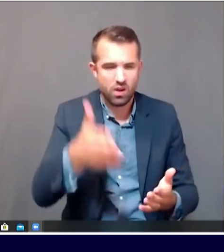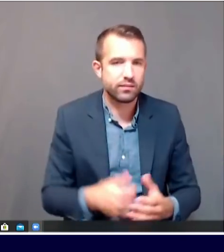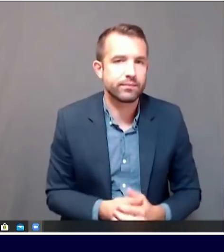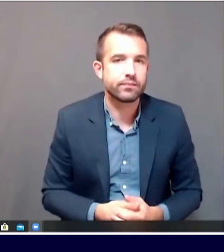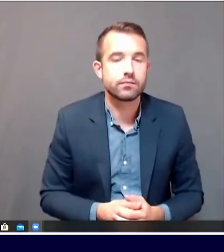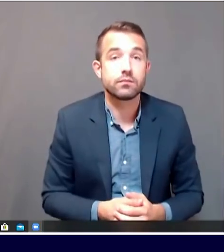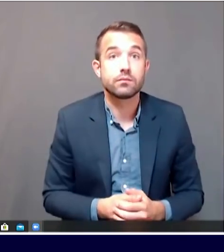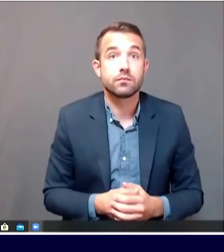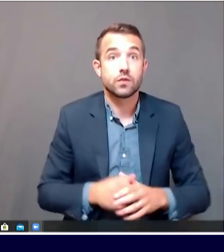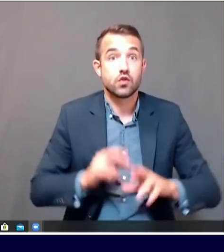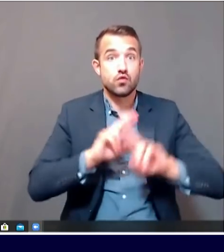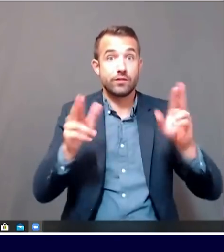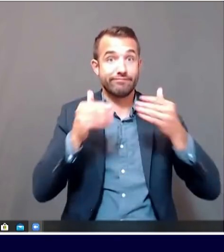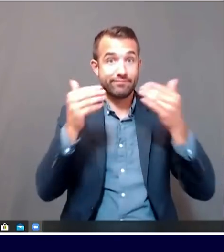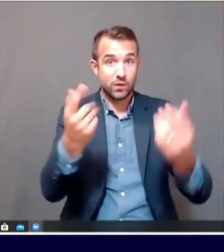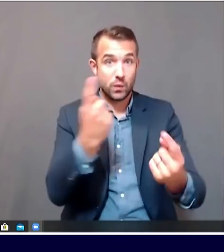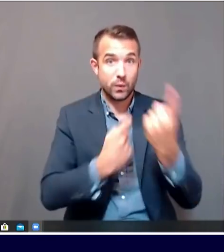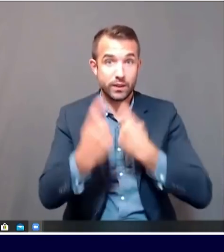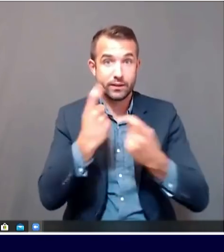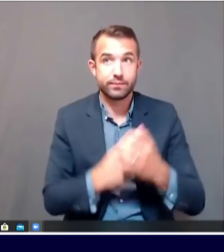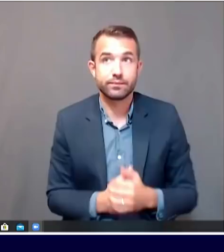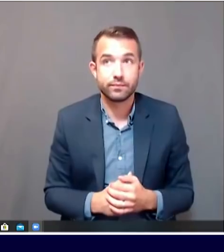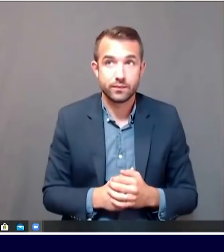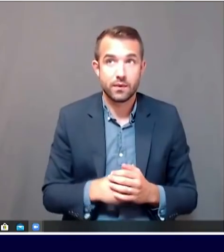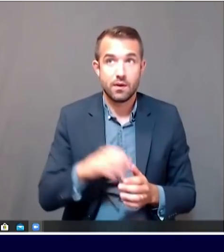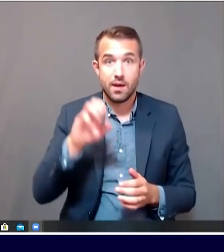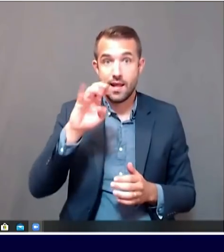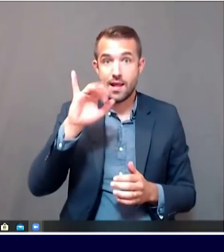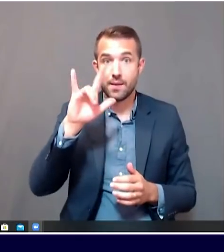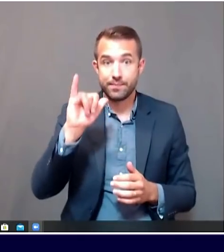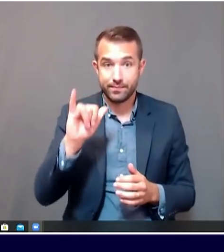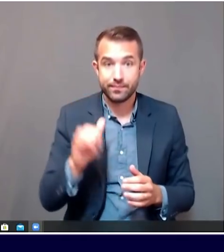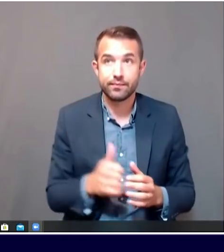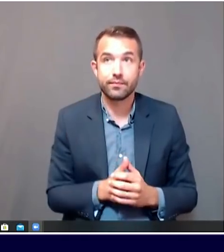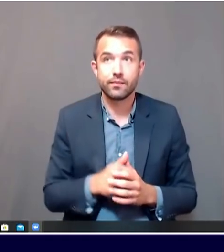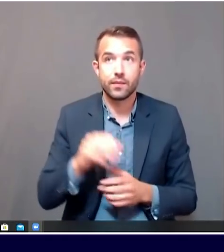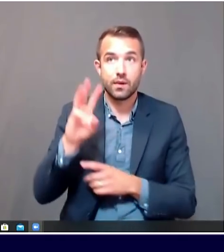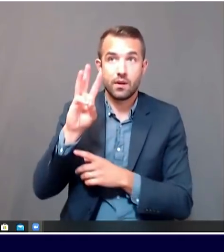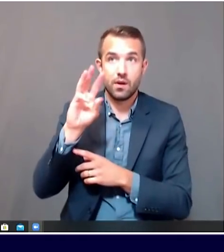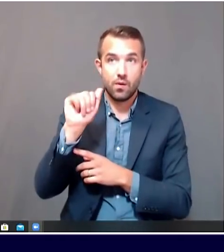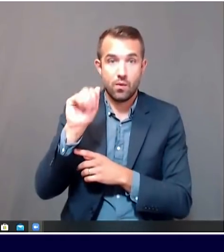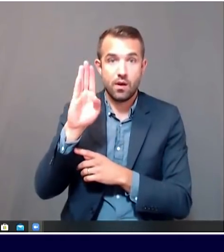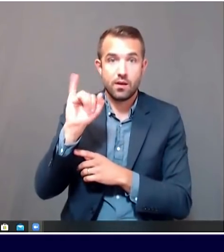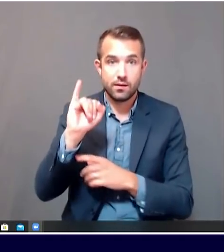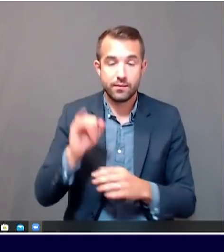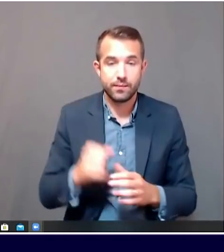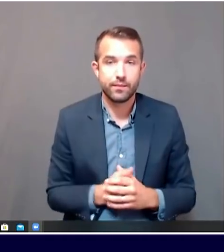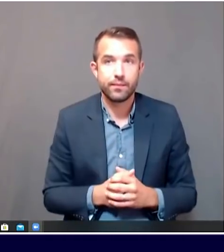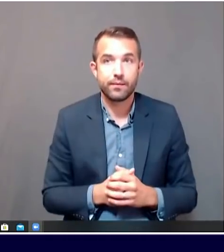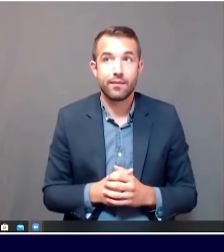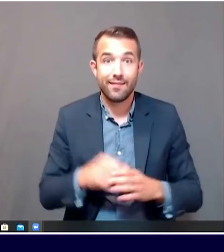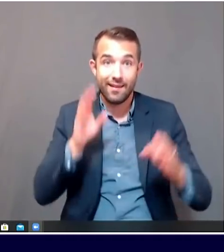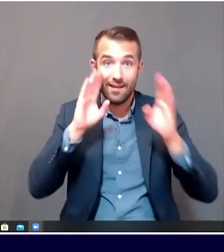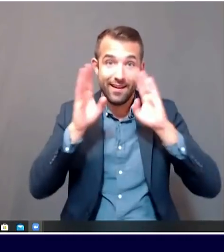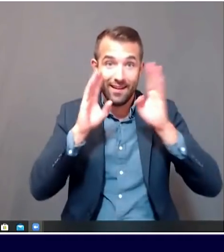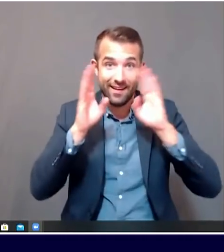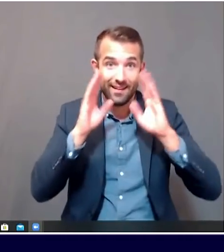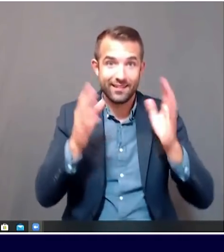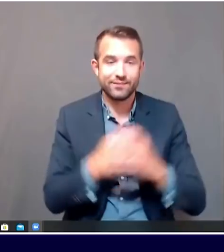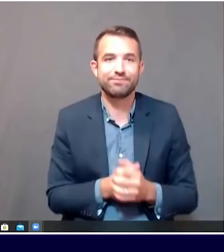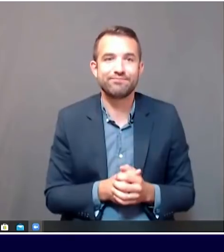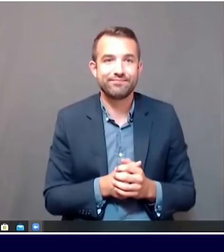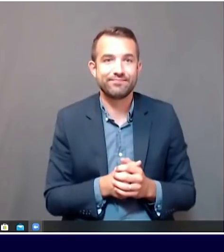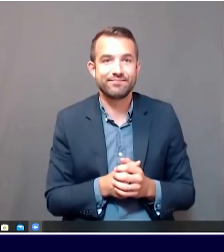Today's first question goes to Emily Tadlock at WABI. Hi, Dr. Shah. Thanks so much.